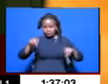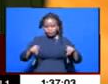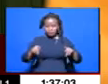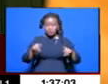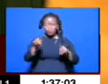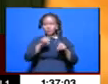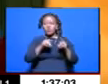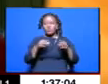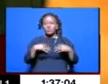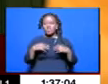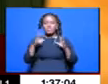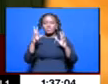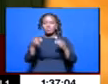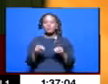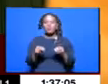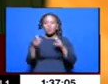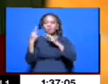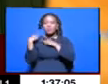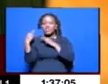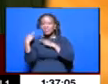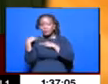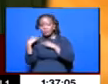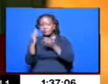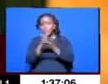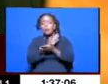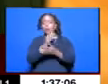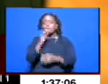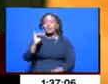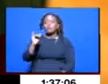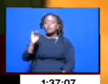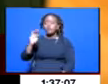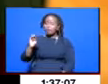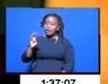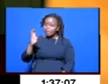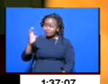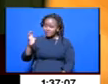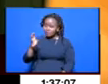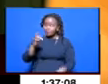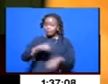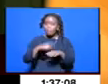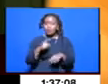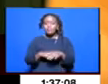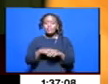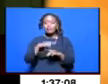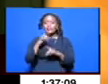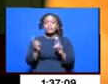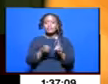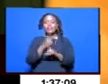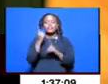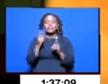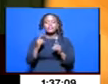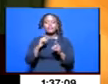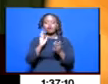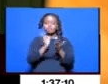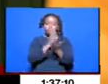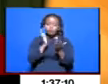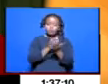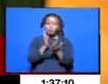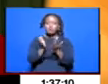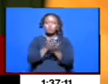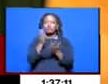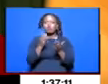obligation on the part of the IBC at the time it embarked upon the verification of signatures